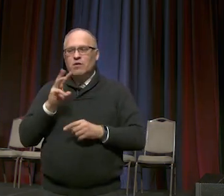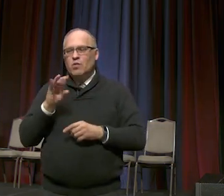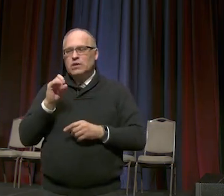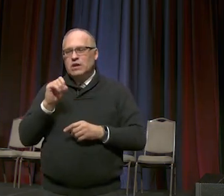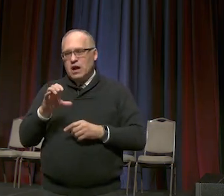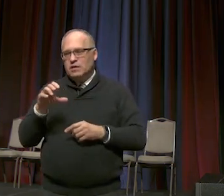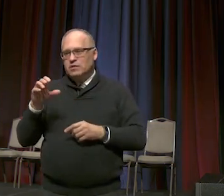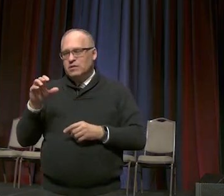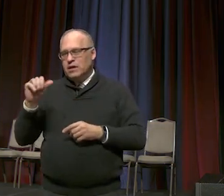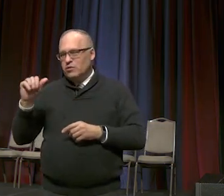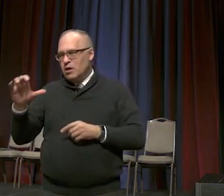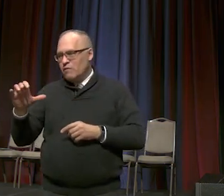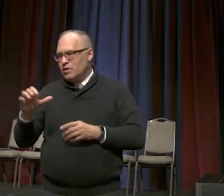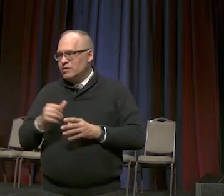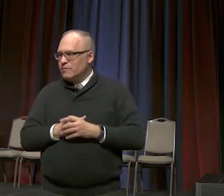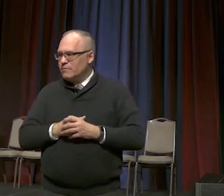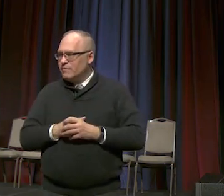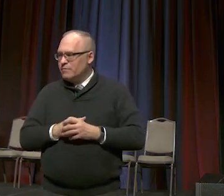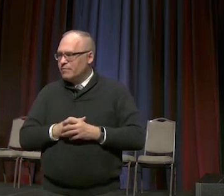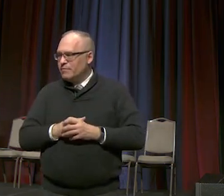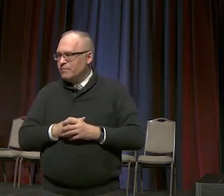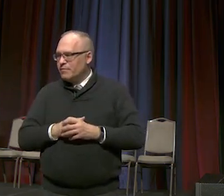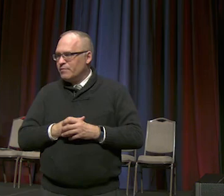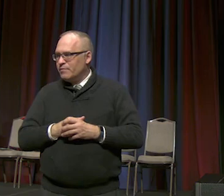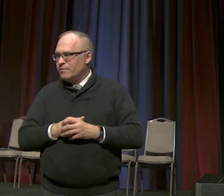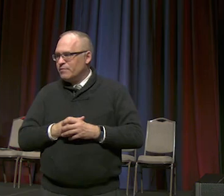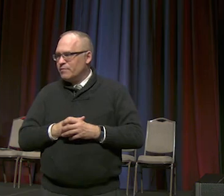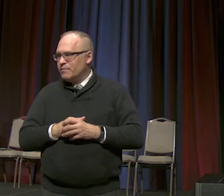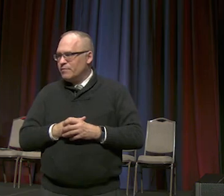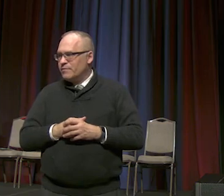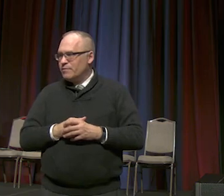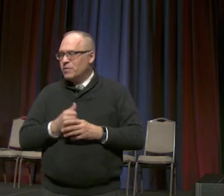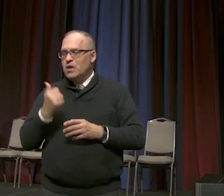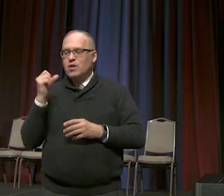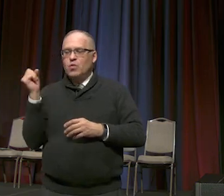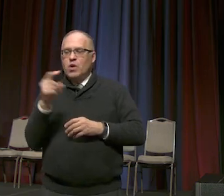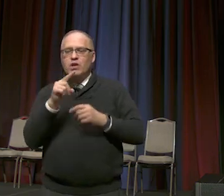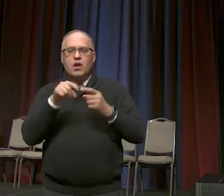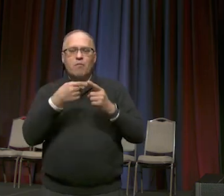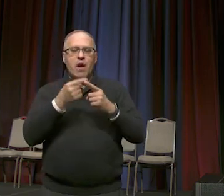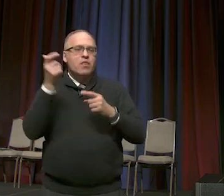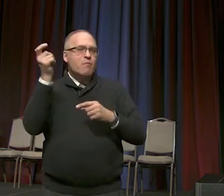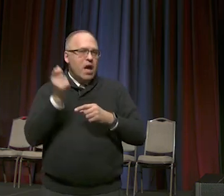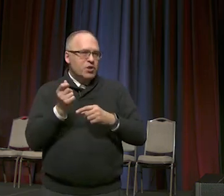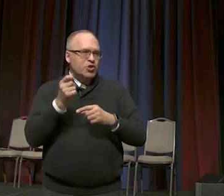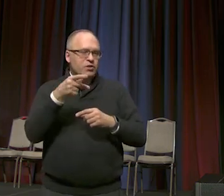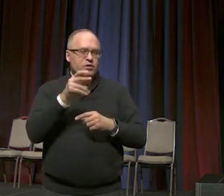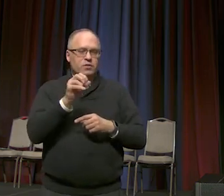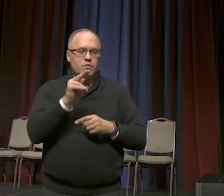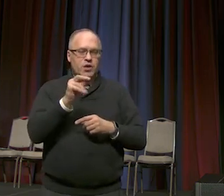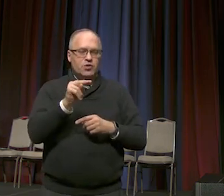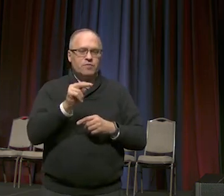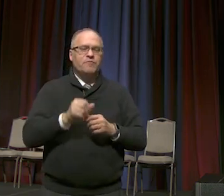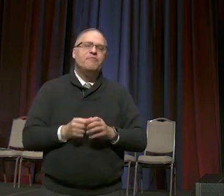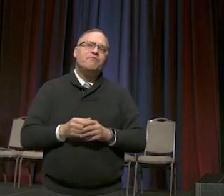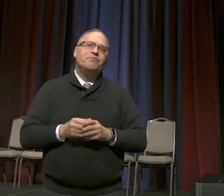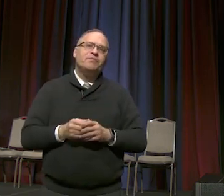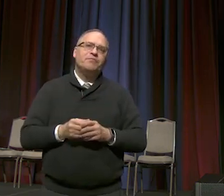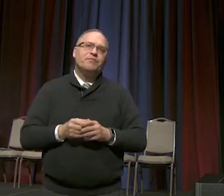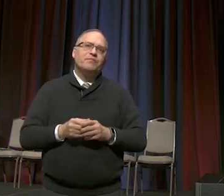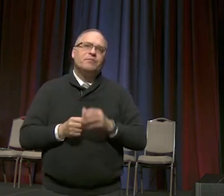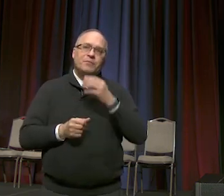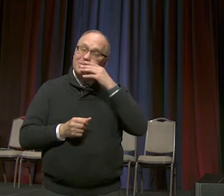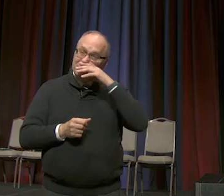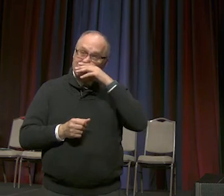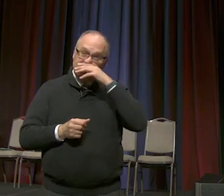Conference. I have a question for the pension, and my question is this. I was grateful